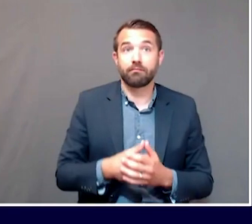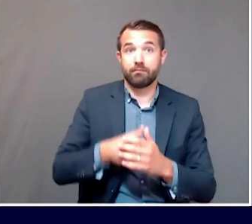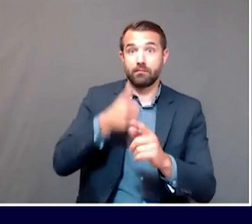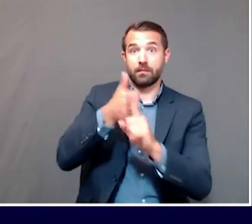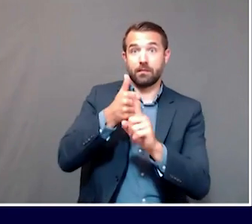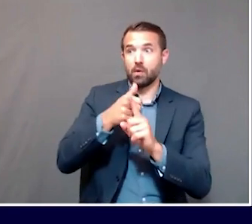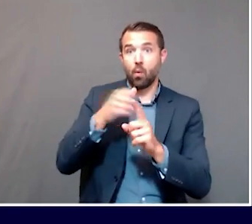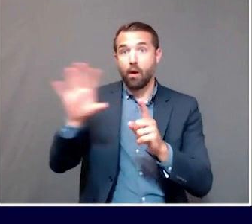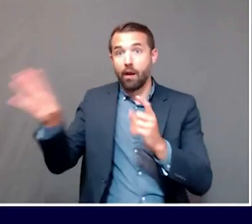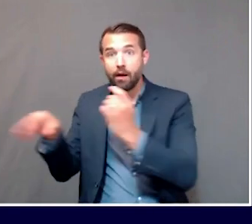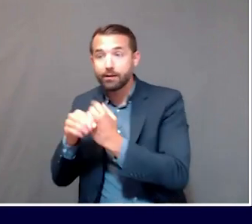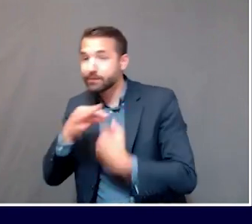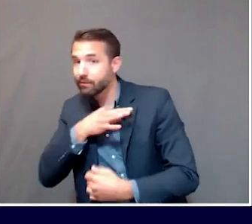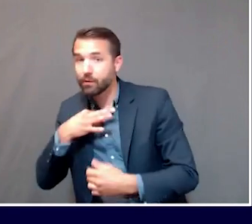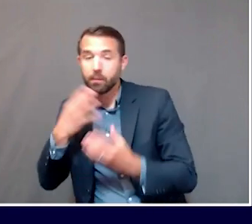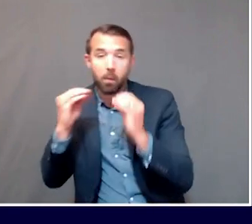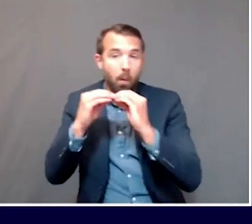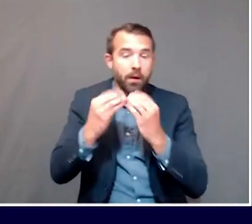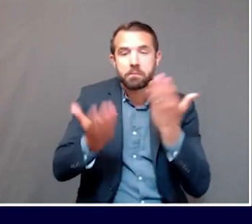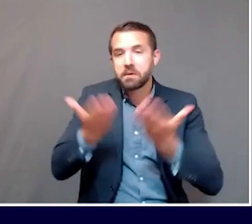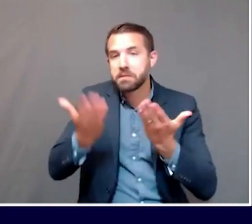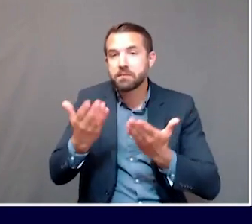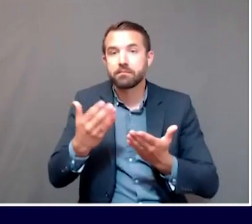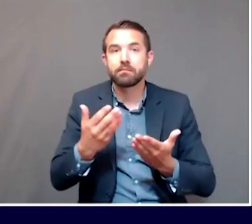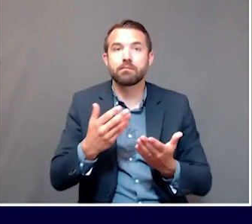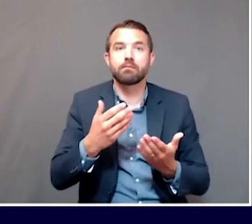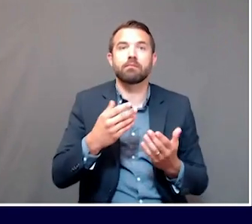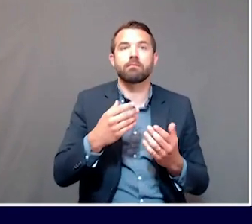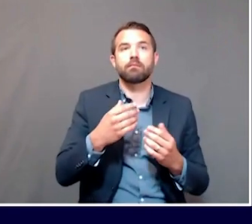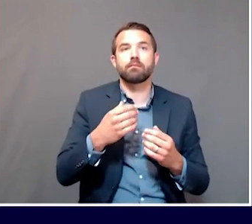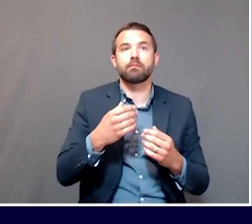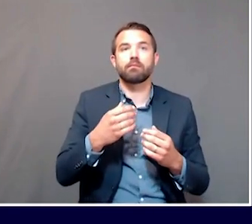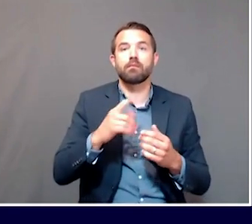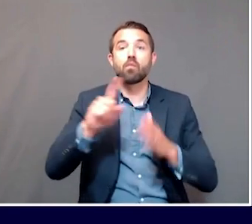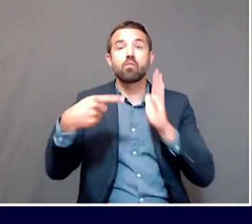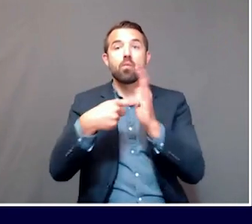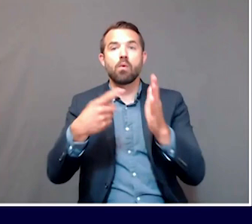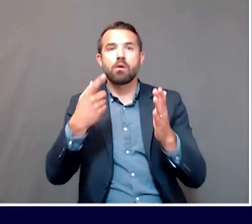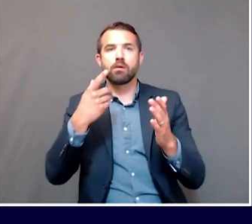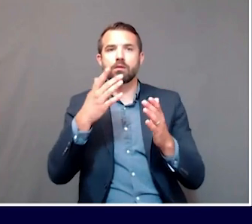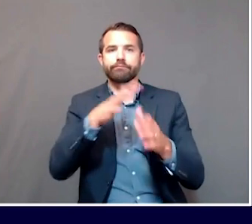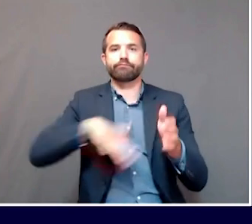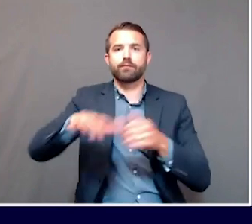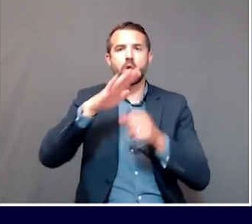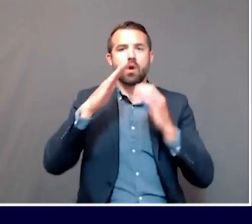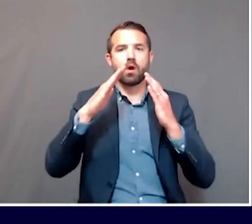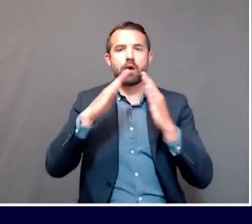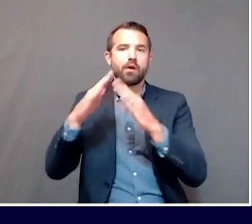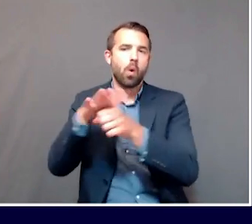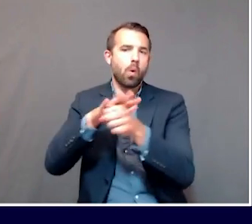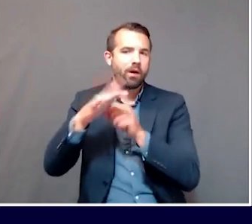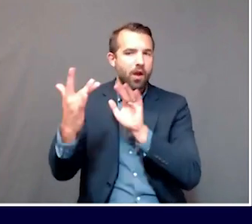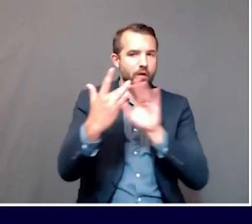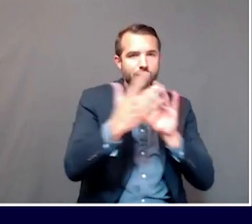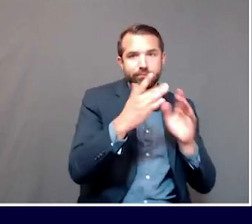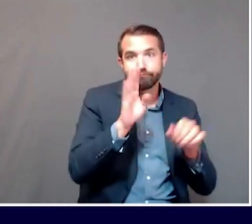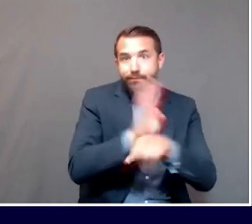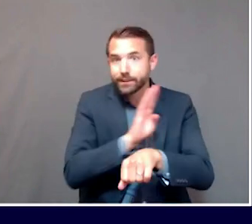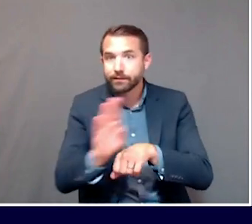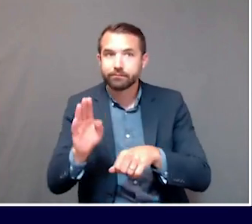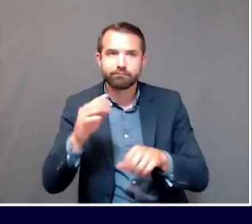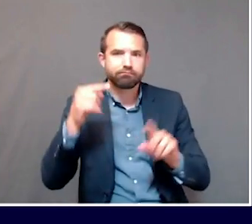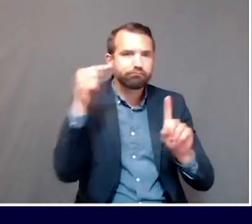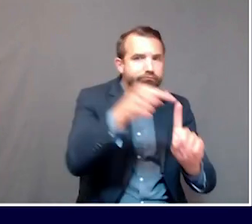who would be the local contact person for educating businesses on best practices and following up on any